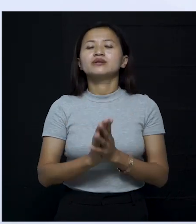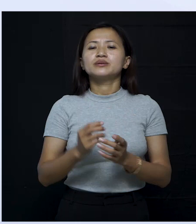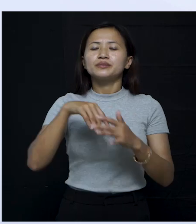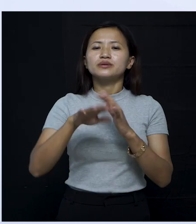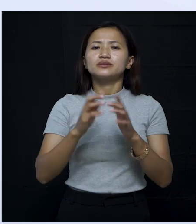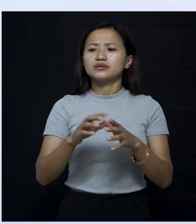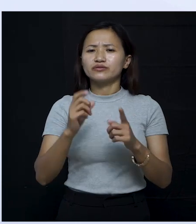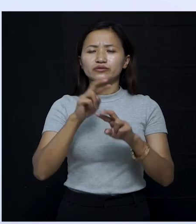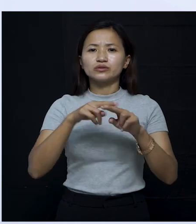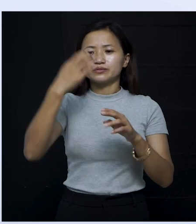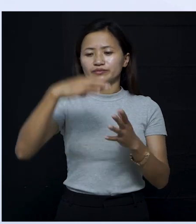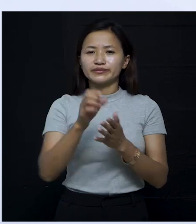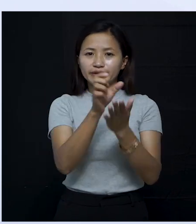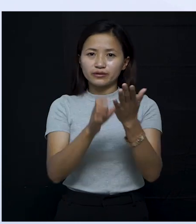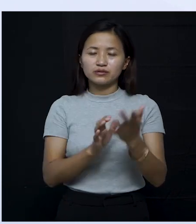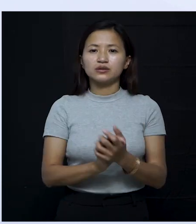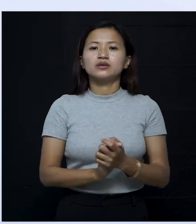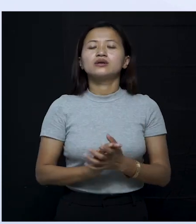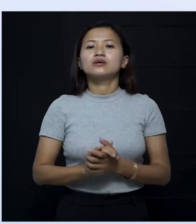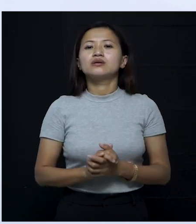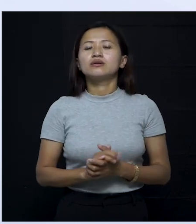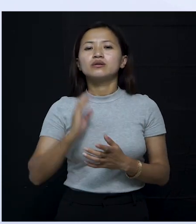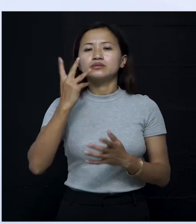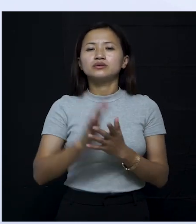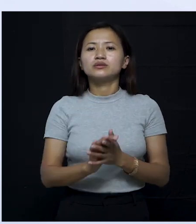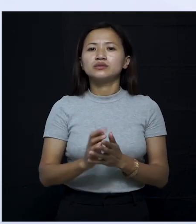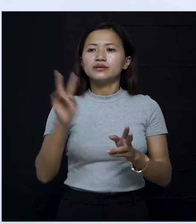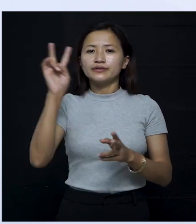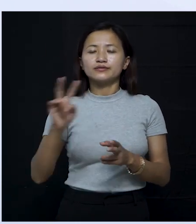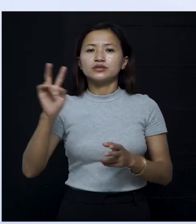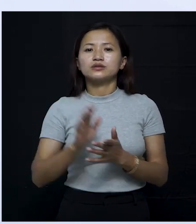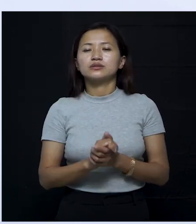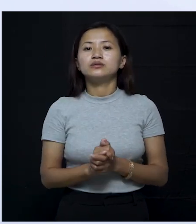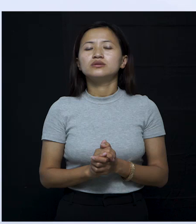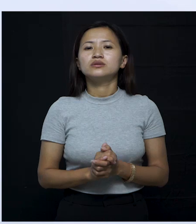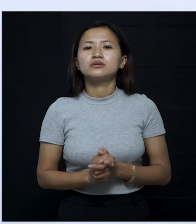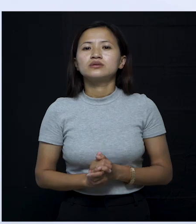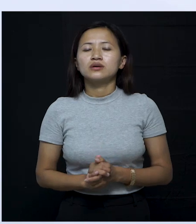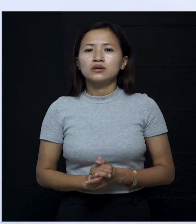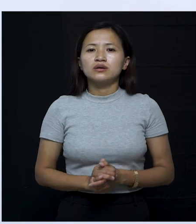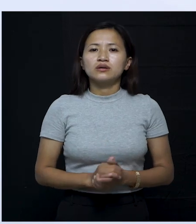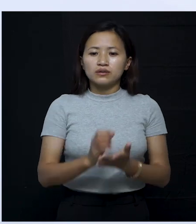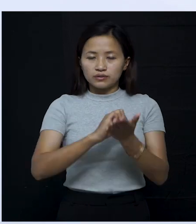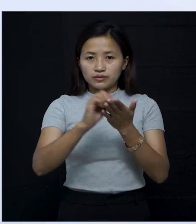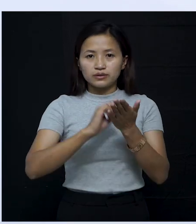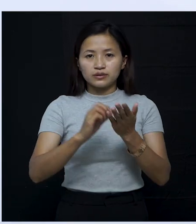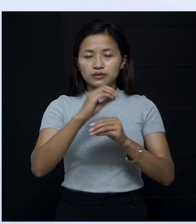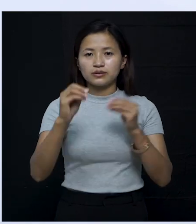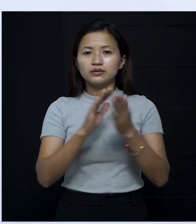fruits category, you can write about those. Then when you come to vegetables, okay, when you come to vegetables, you can write about